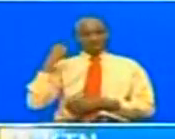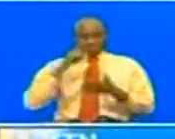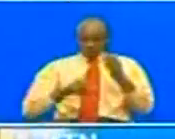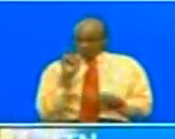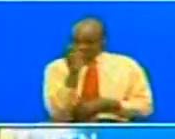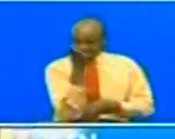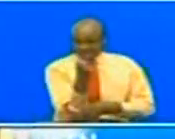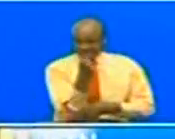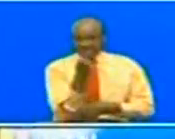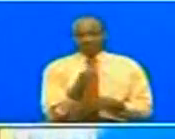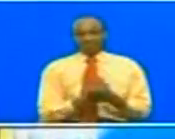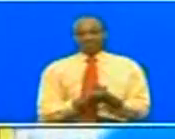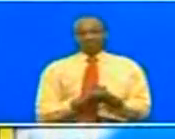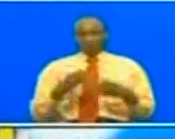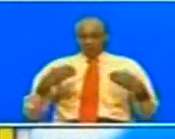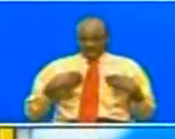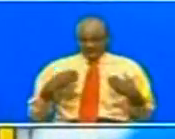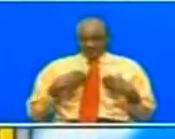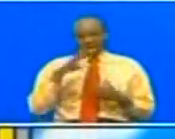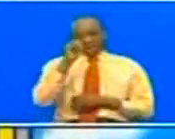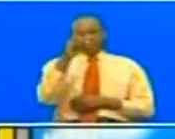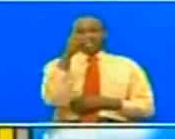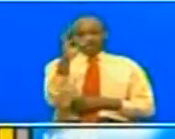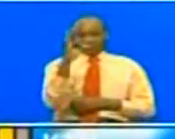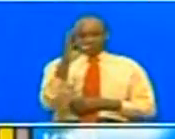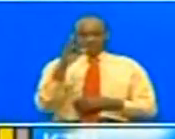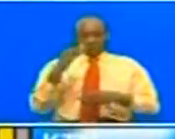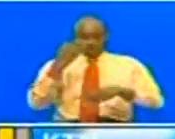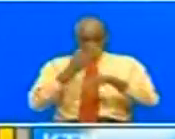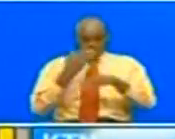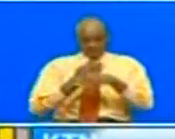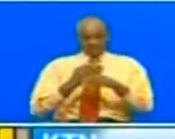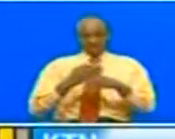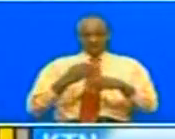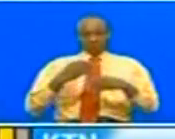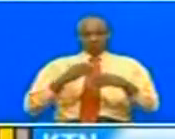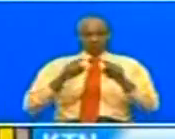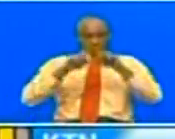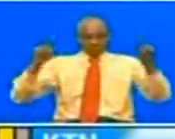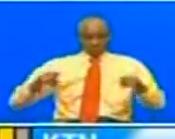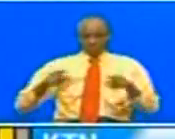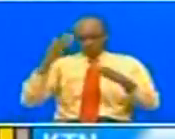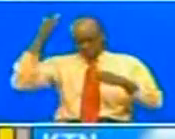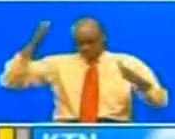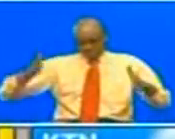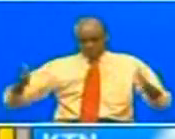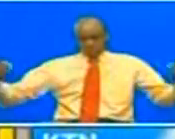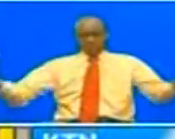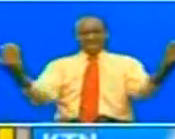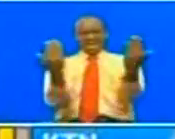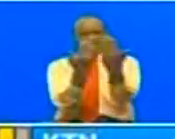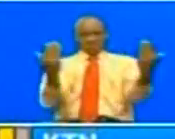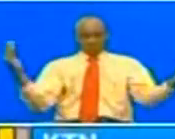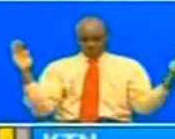seeing here, these are the MDF boards. We'll put these MDF boards across the container, around the